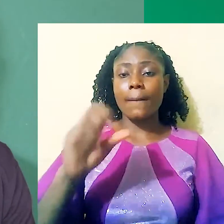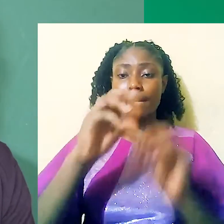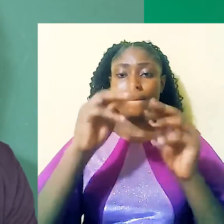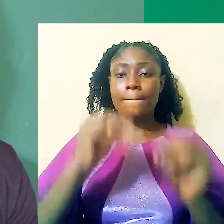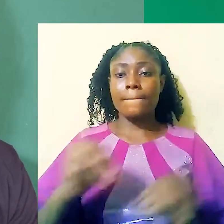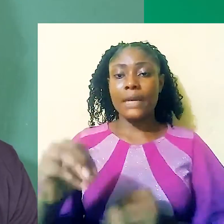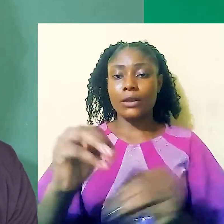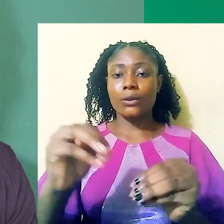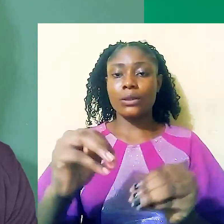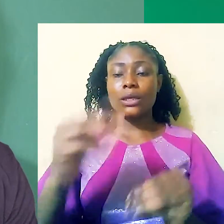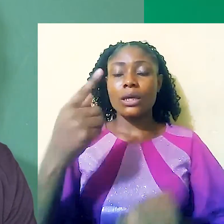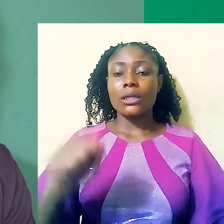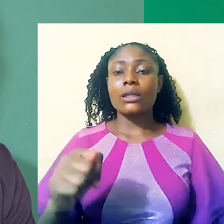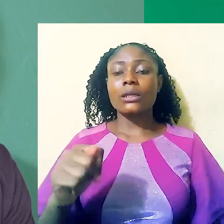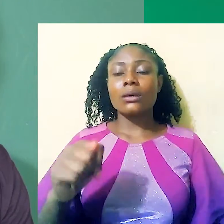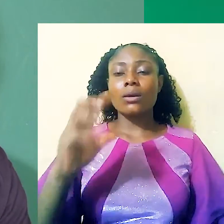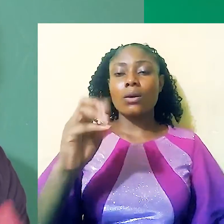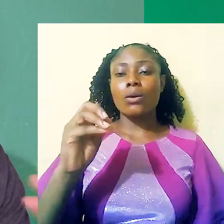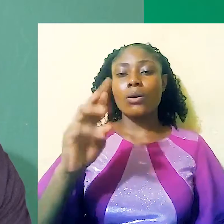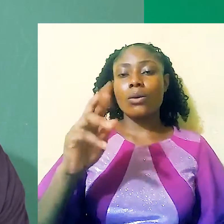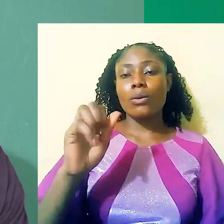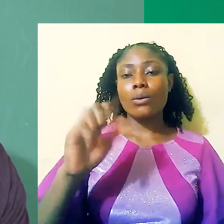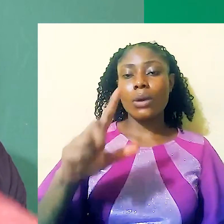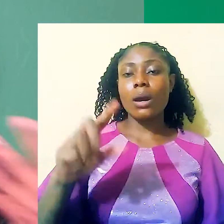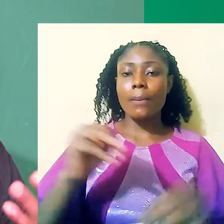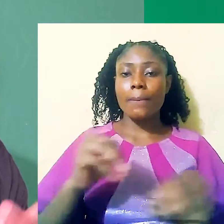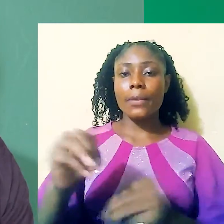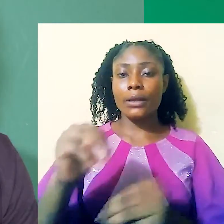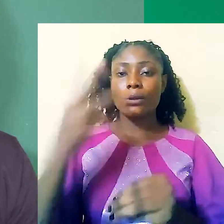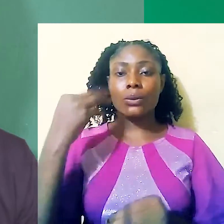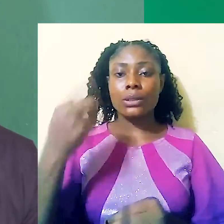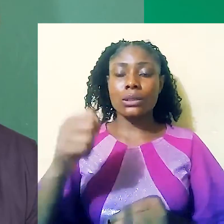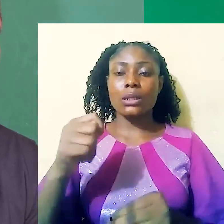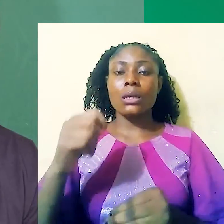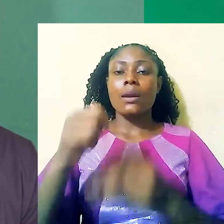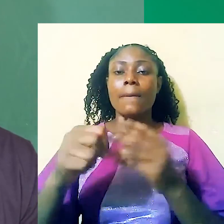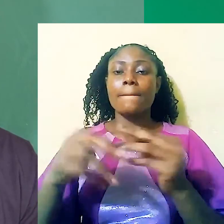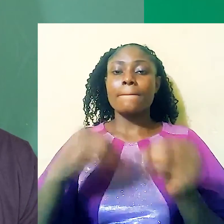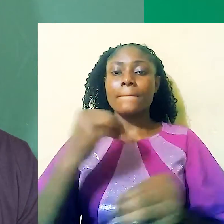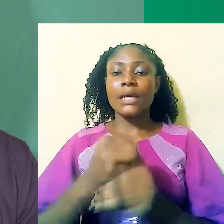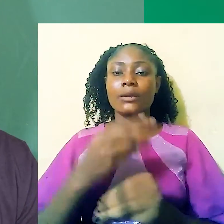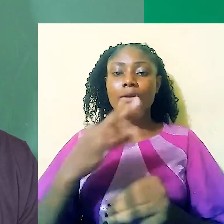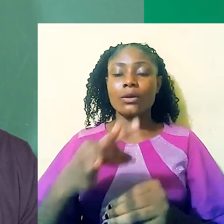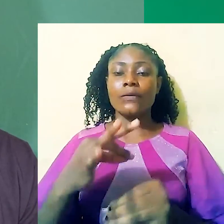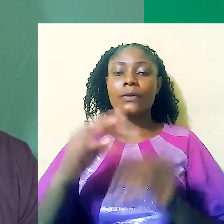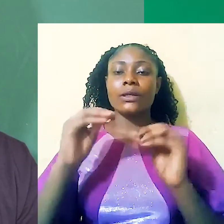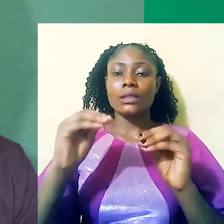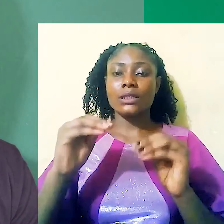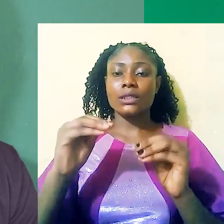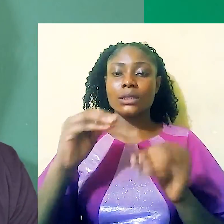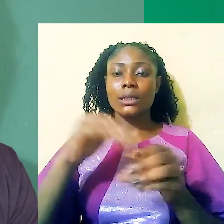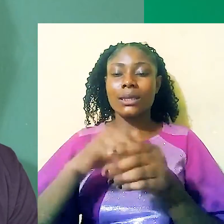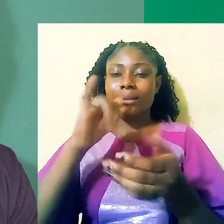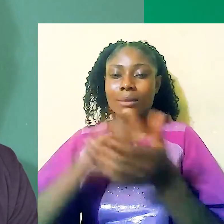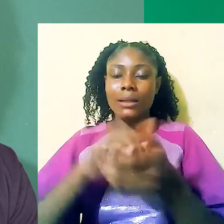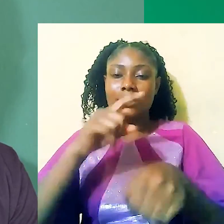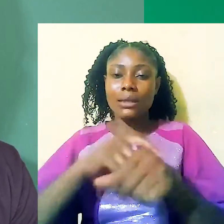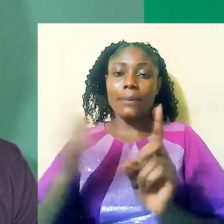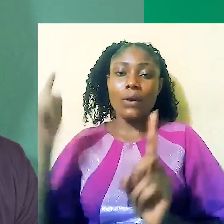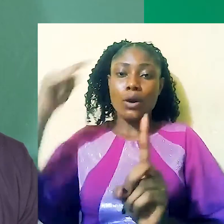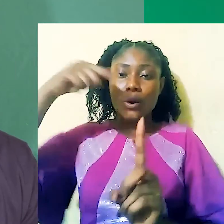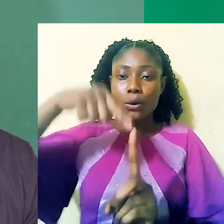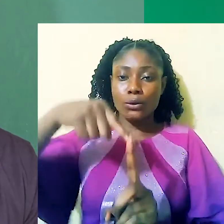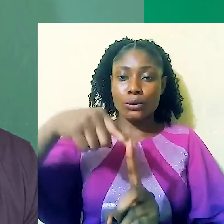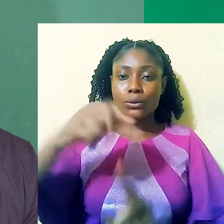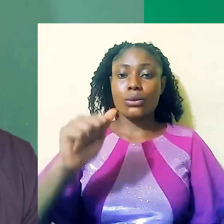the oralism method. So the oral method was the method of teaching deaf children